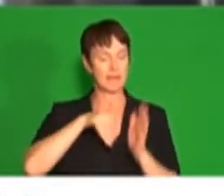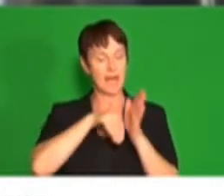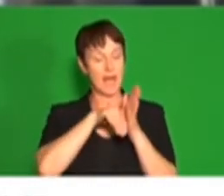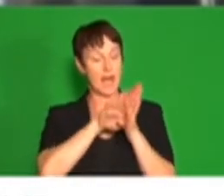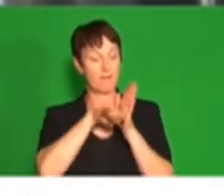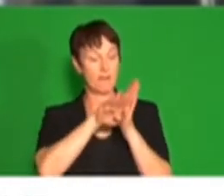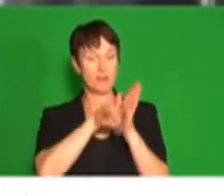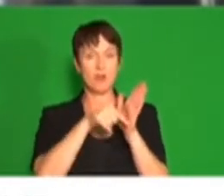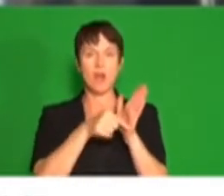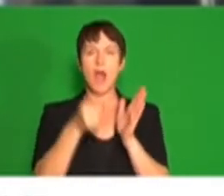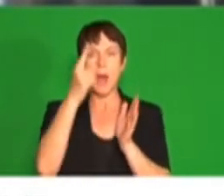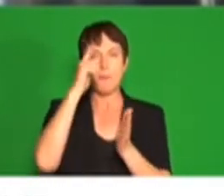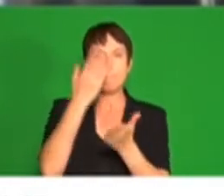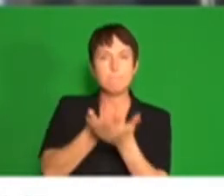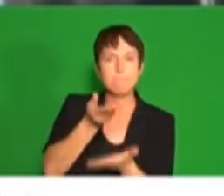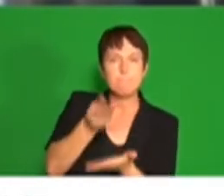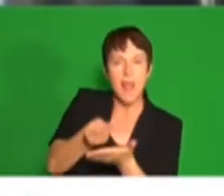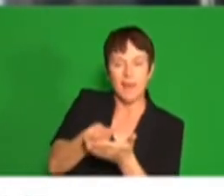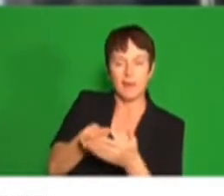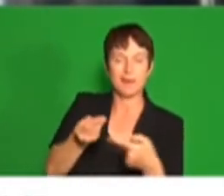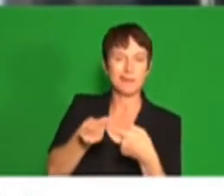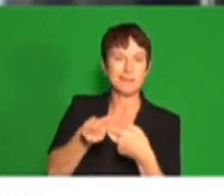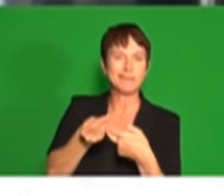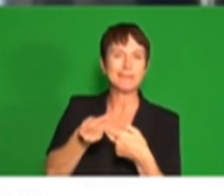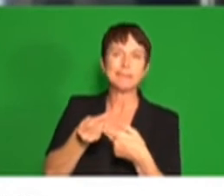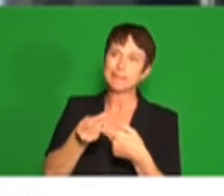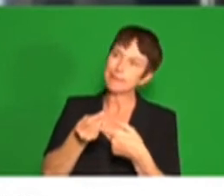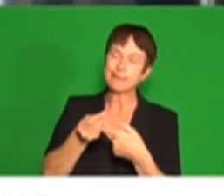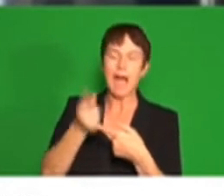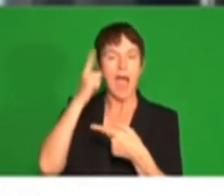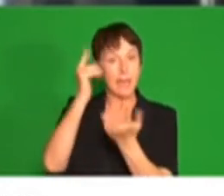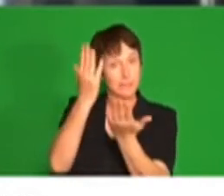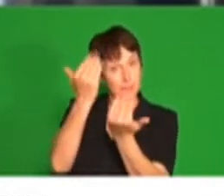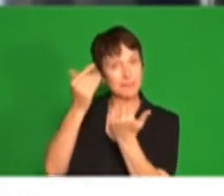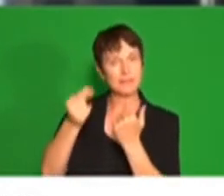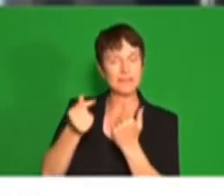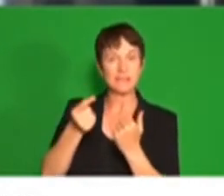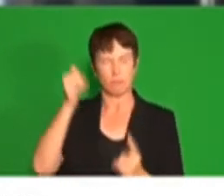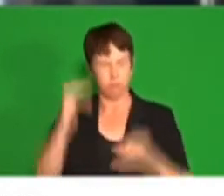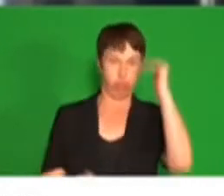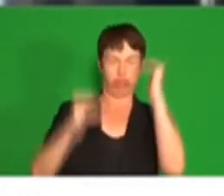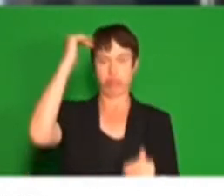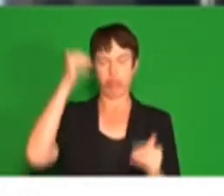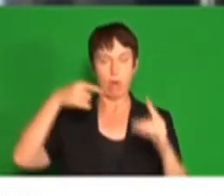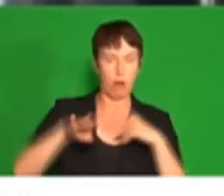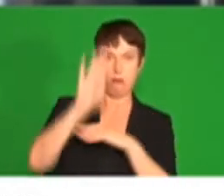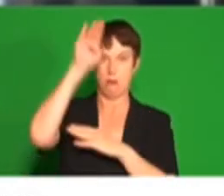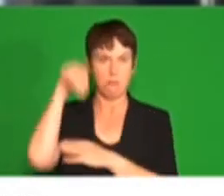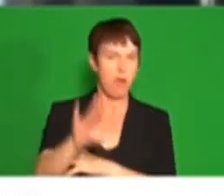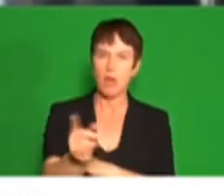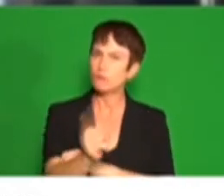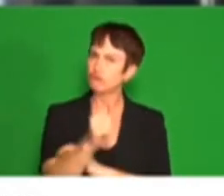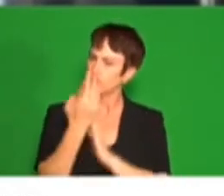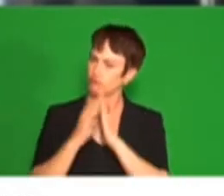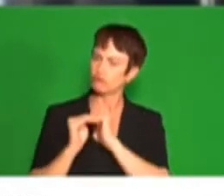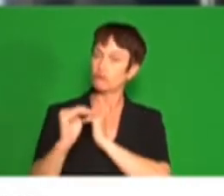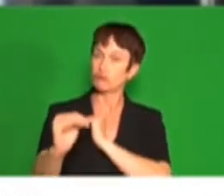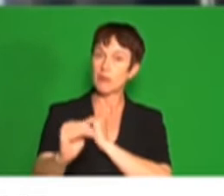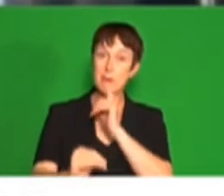currency depreciation are expected to stay muted. However, additional exchange rate pressures